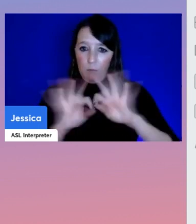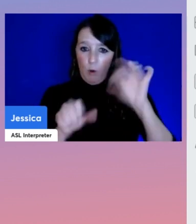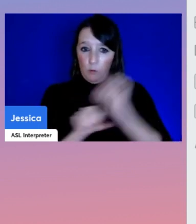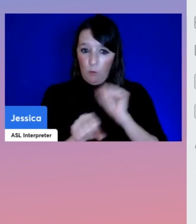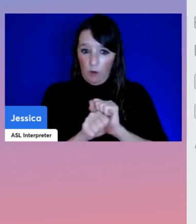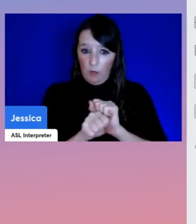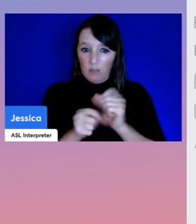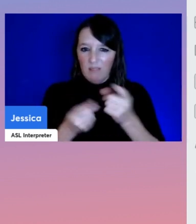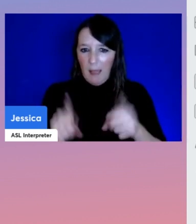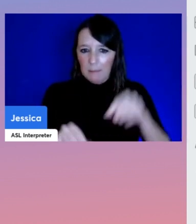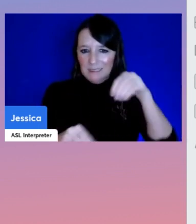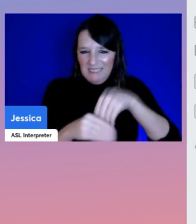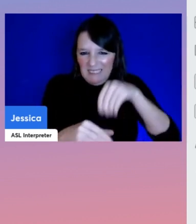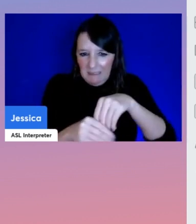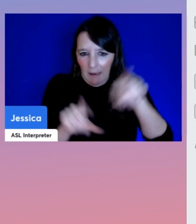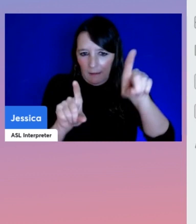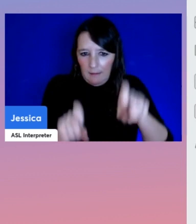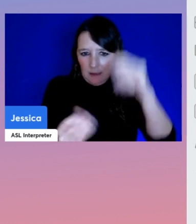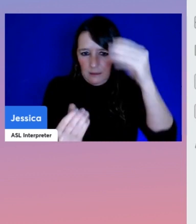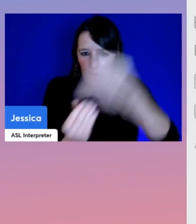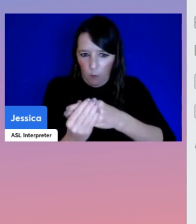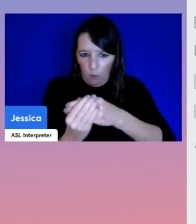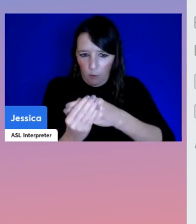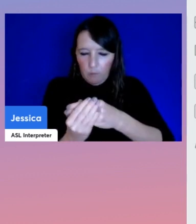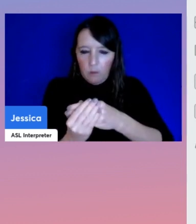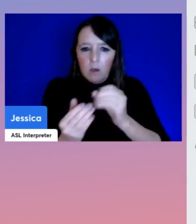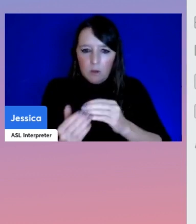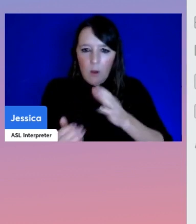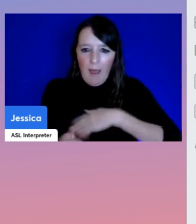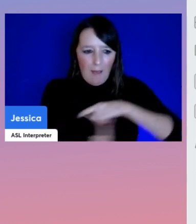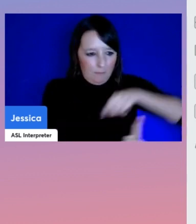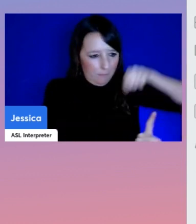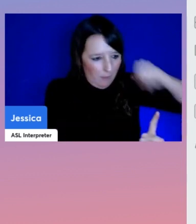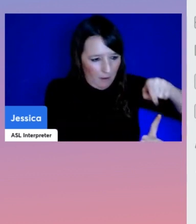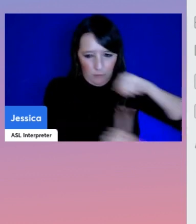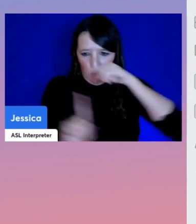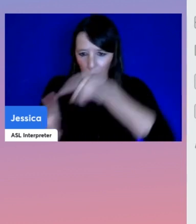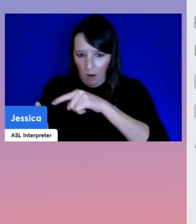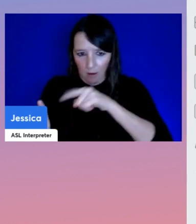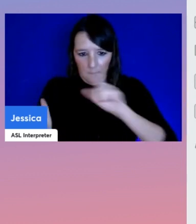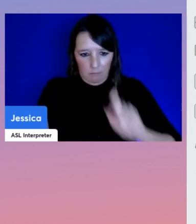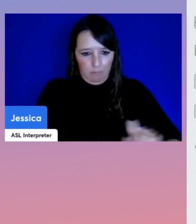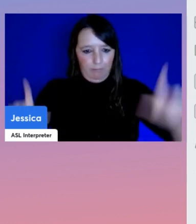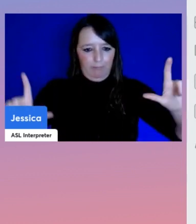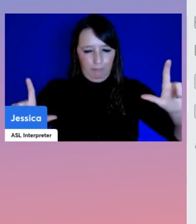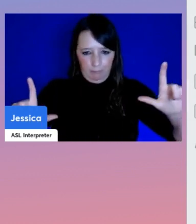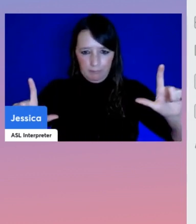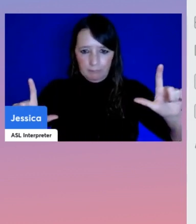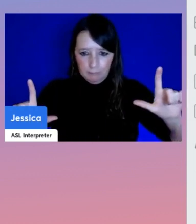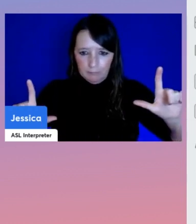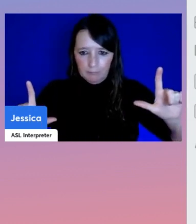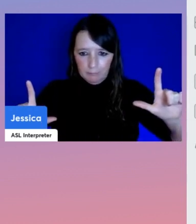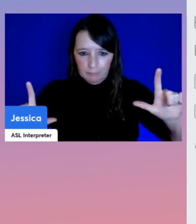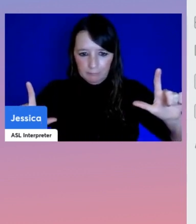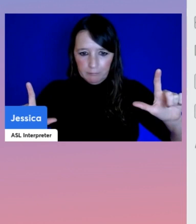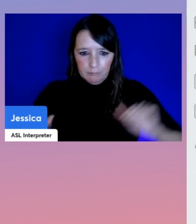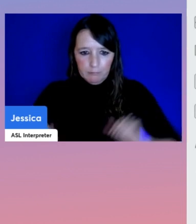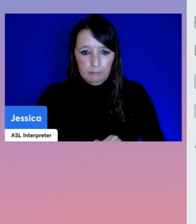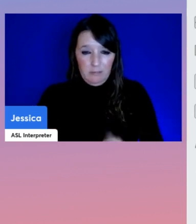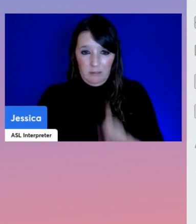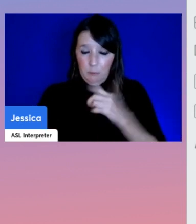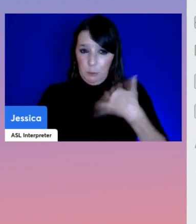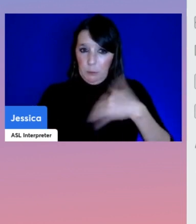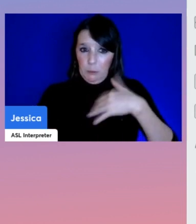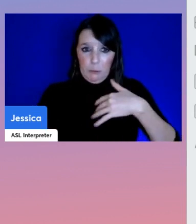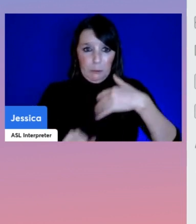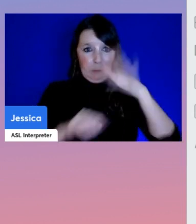folder. So I have this end-to-end tftest.hcl file. And there is a lot going on in this file,